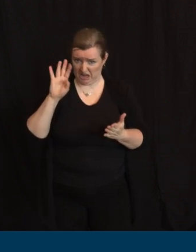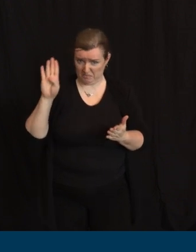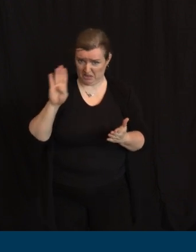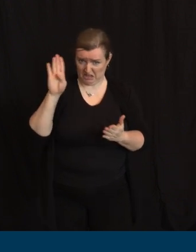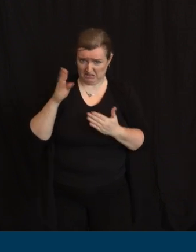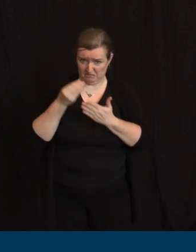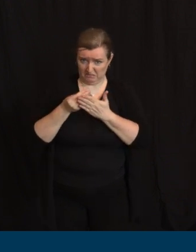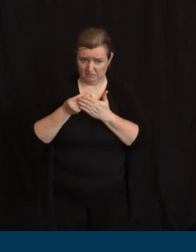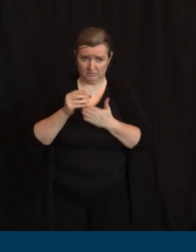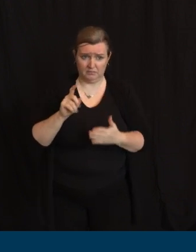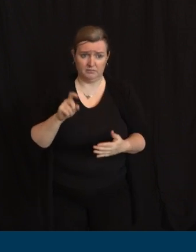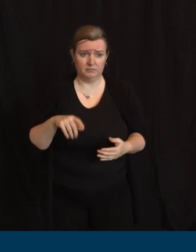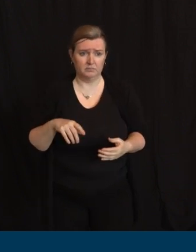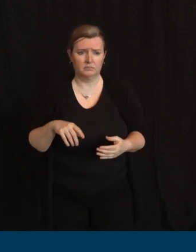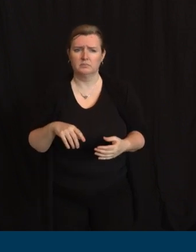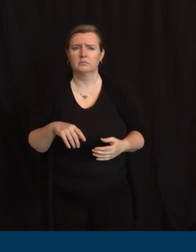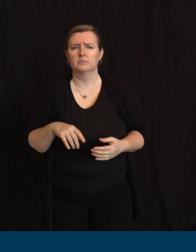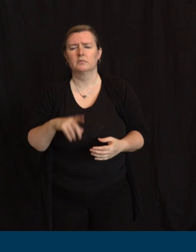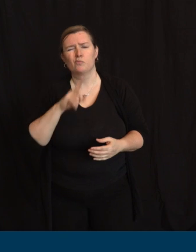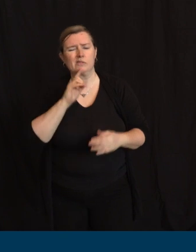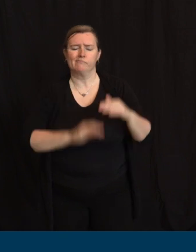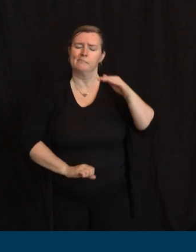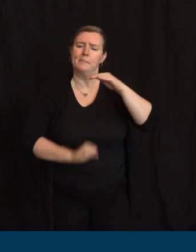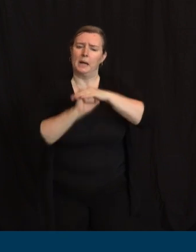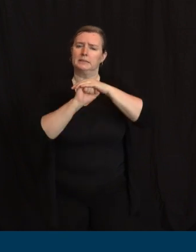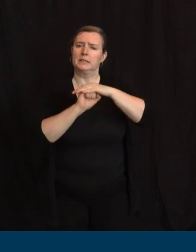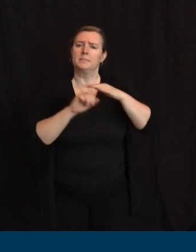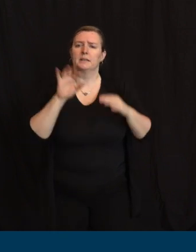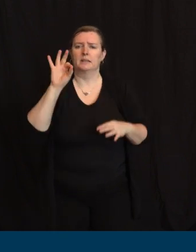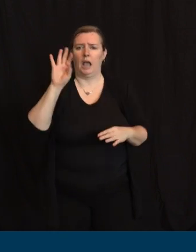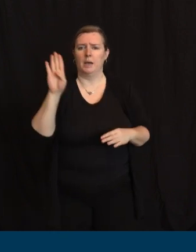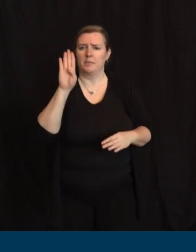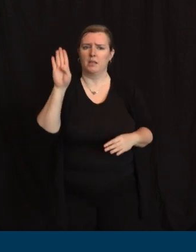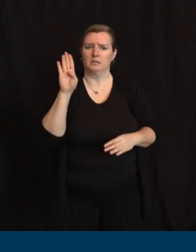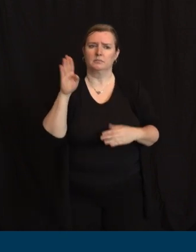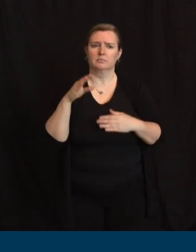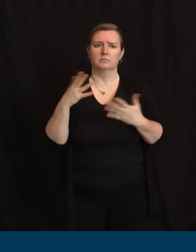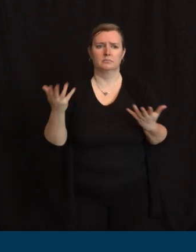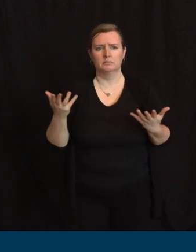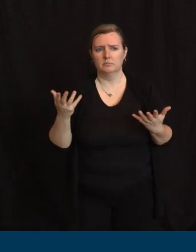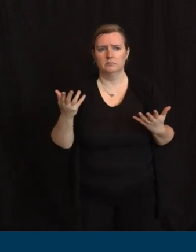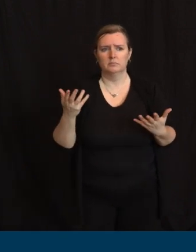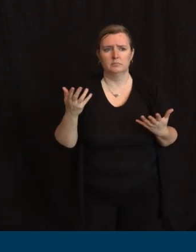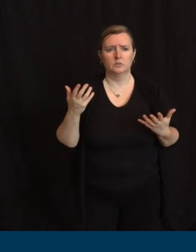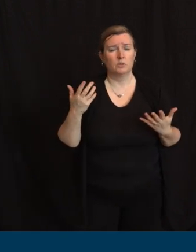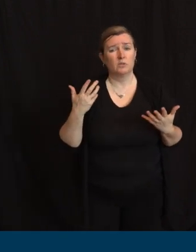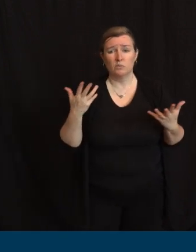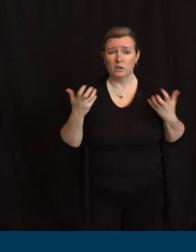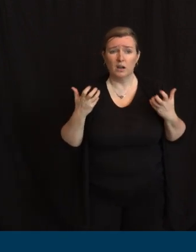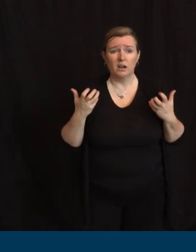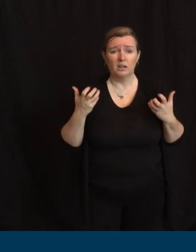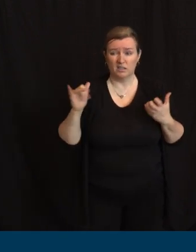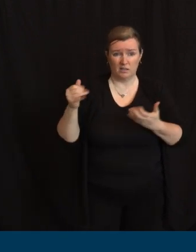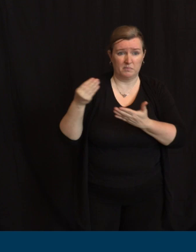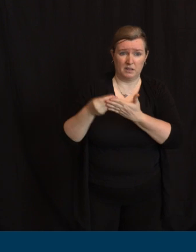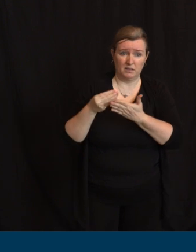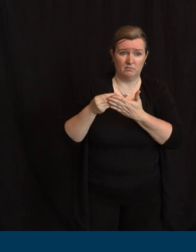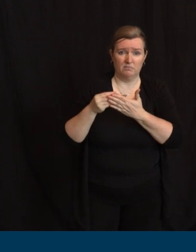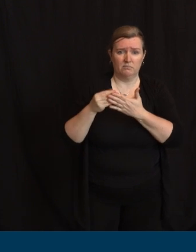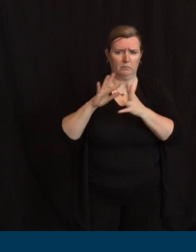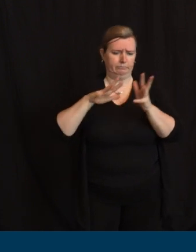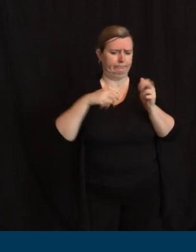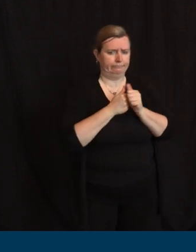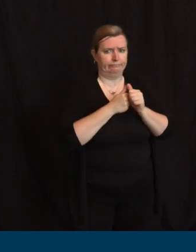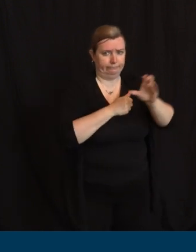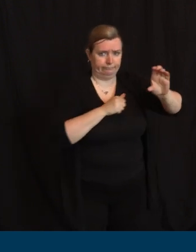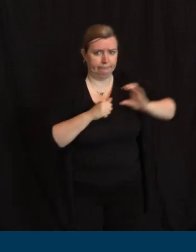amount would be, but we want this tool in our tool belt, and I don't say that from, when I say we, that ain't just me. This is on behalf